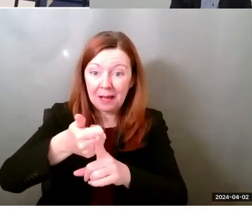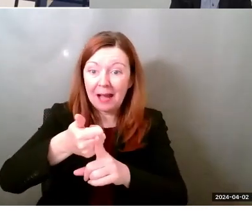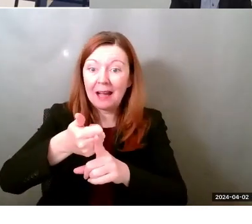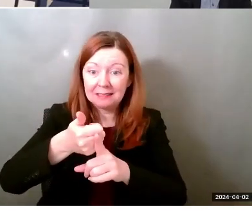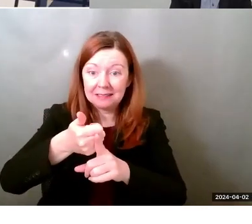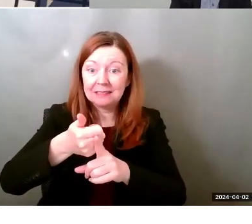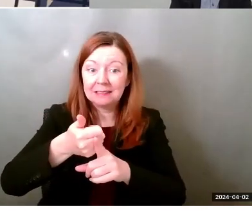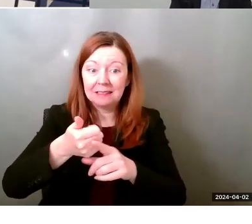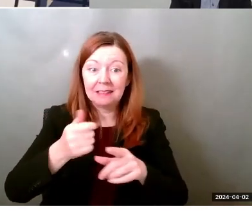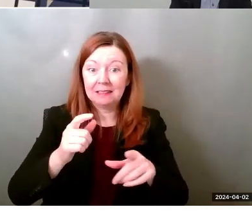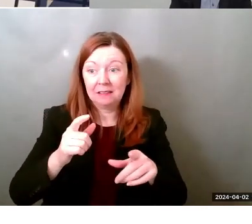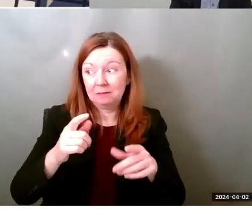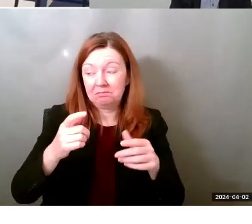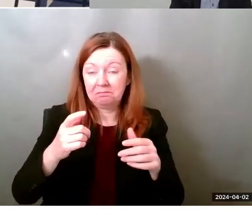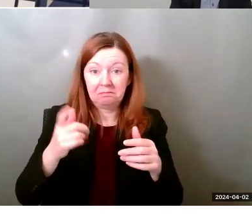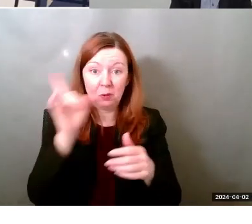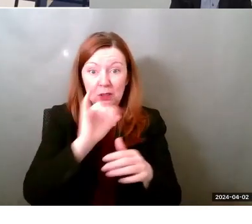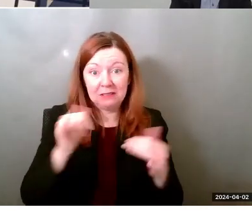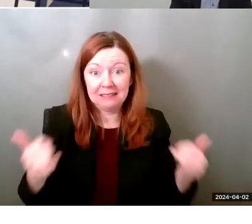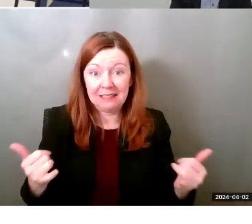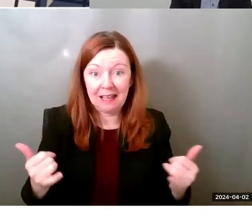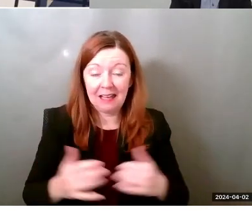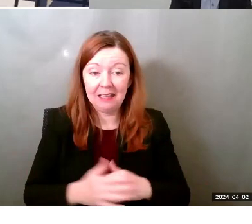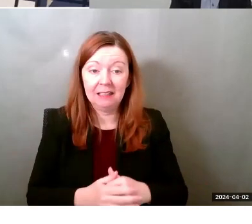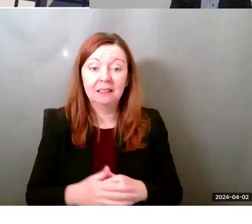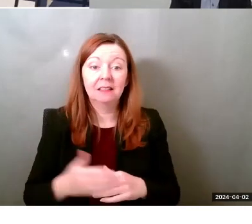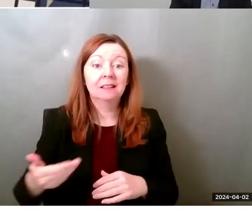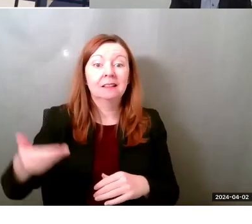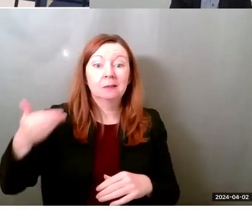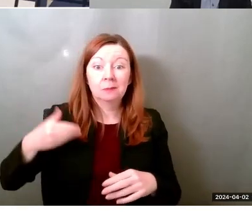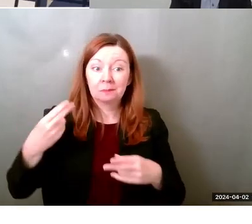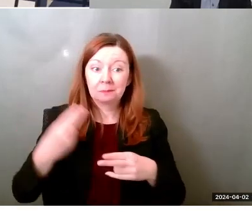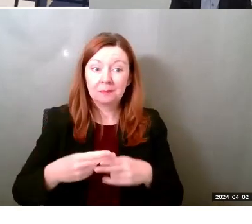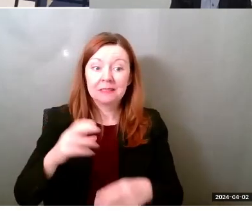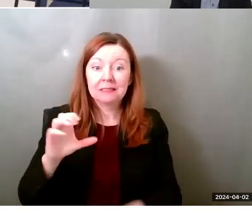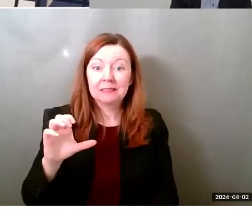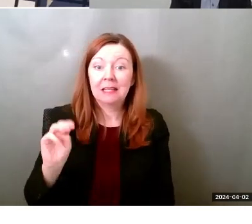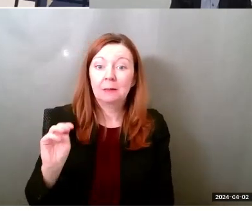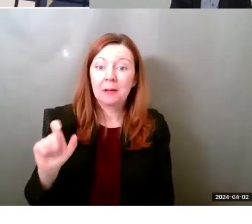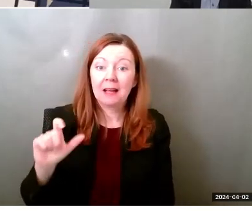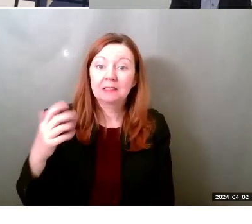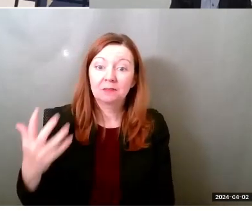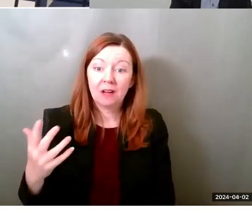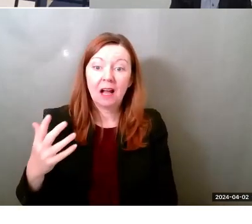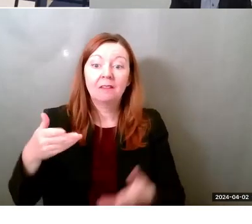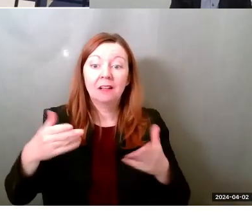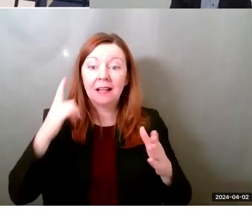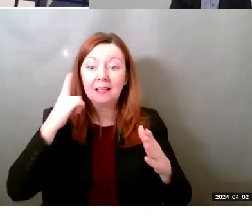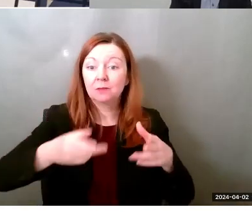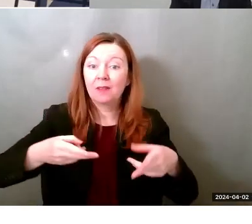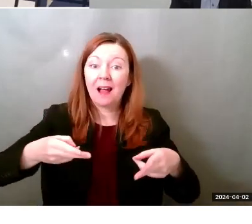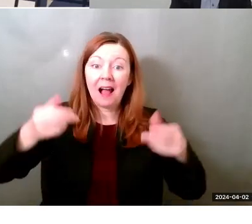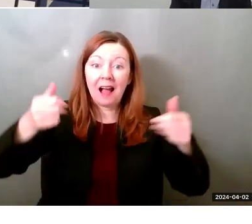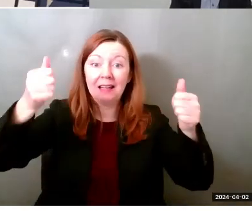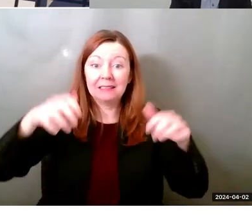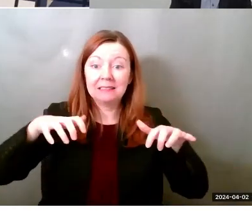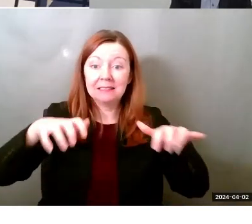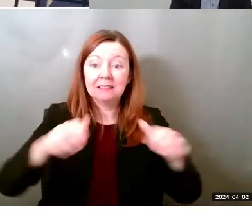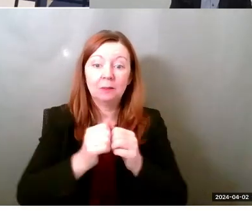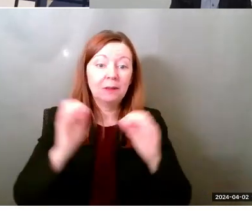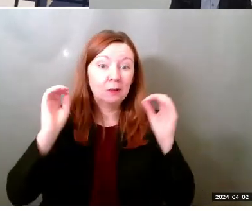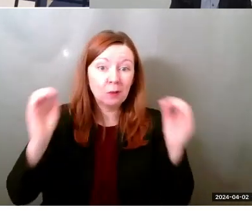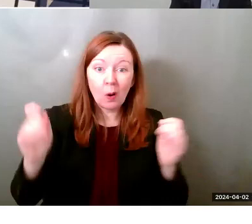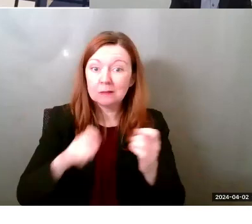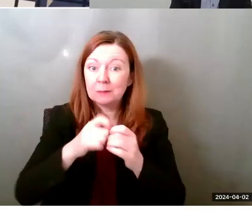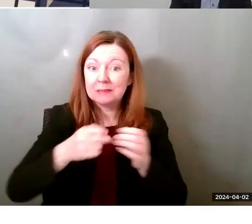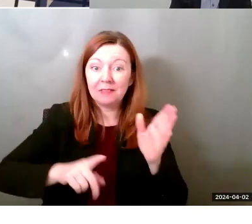conditions as they exist today. As previously mentioned, CMX5 zoning allows for the highest density buildings with no specific height limit,